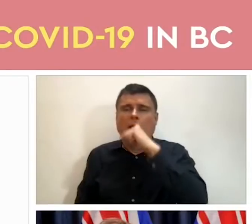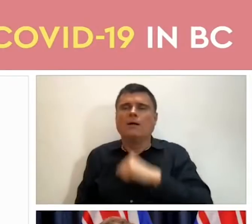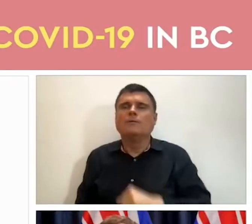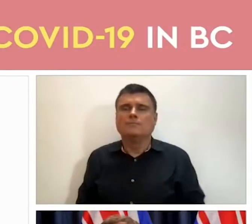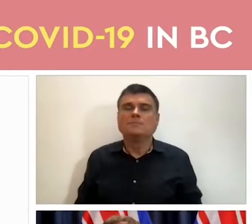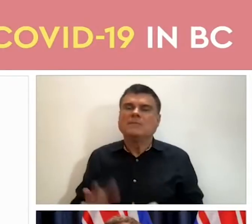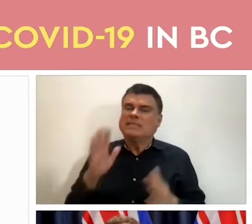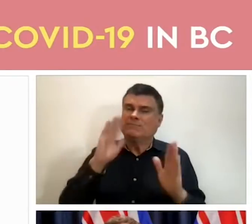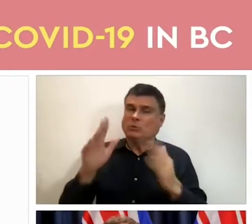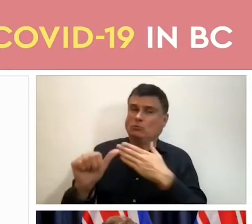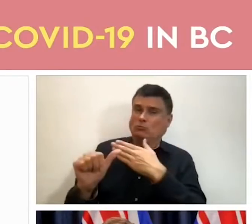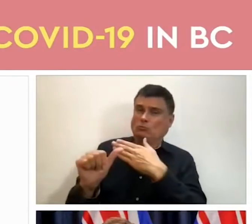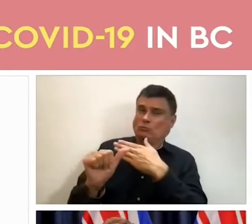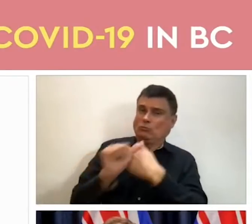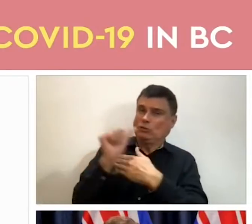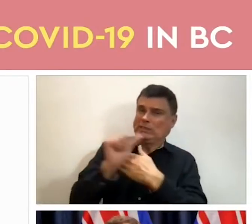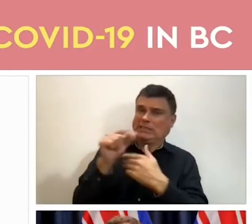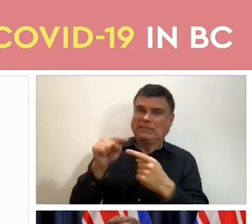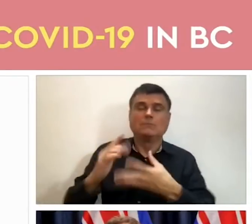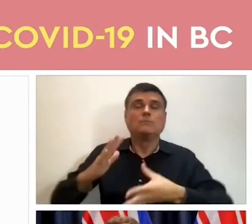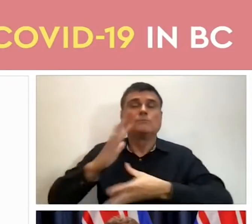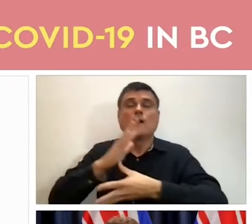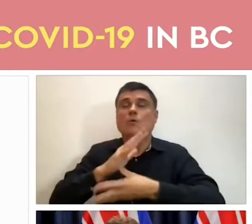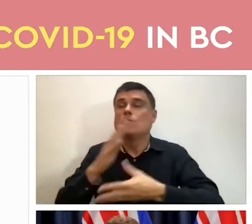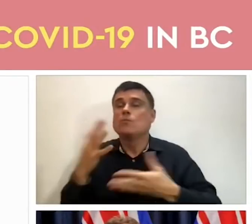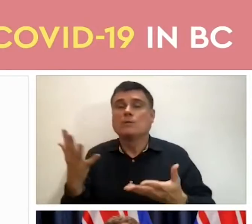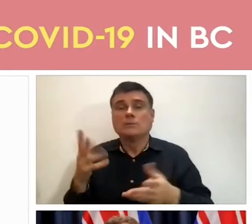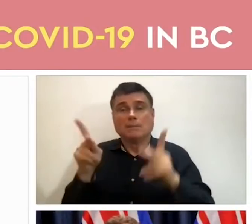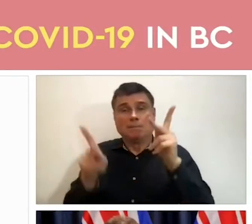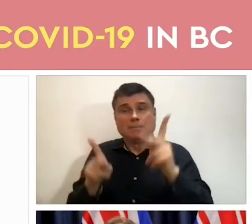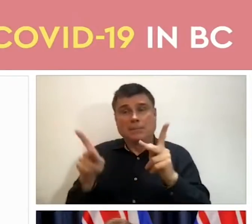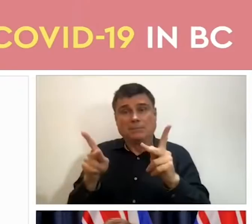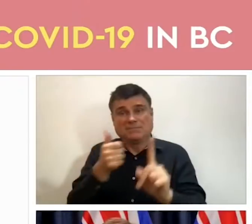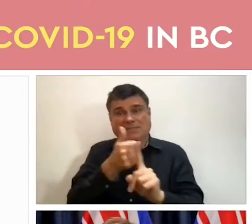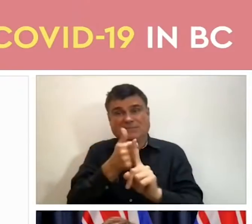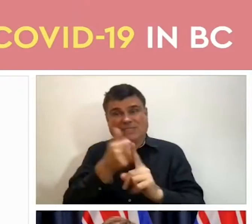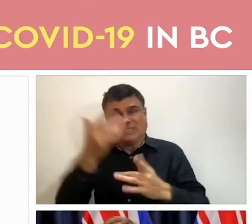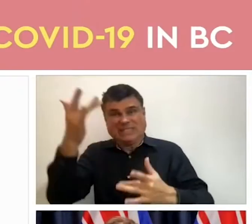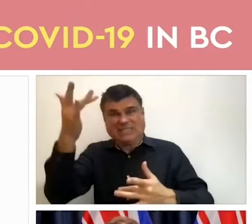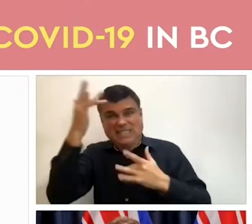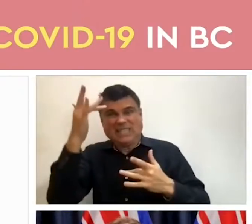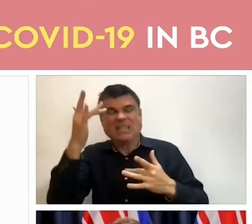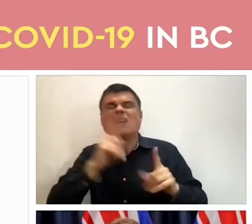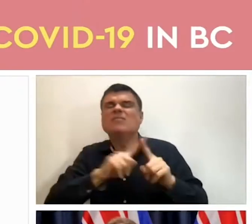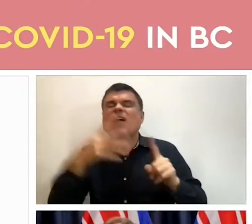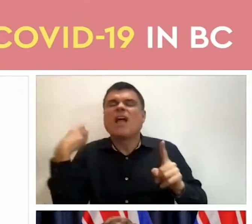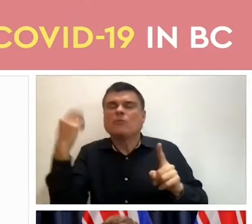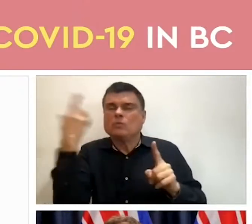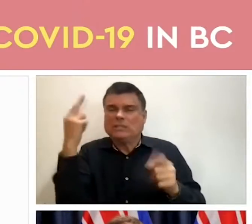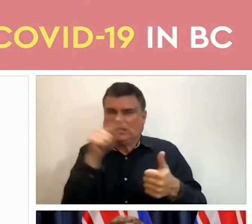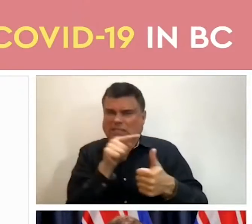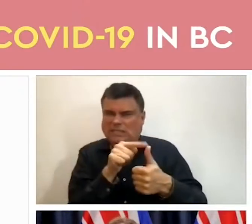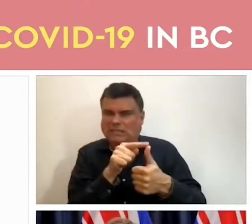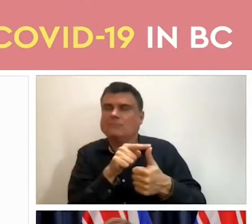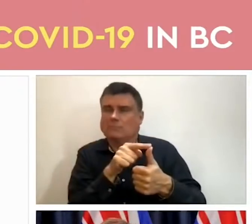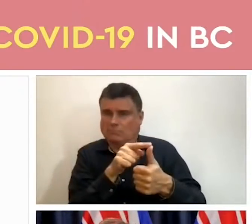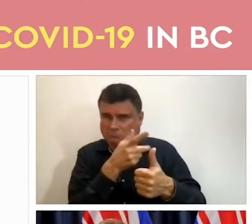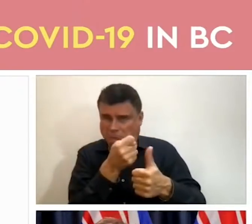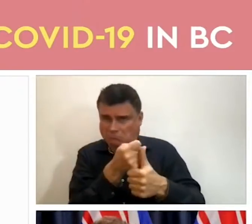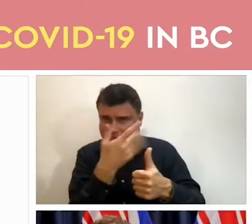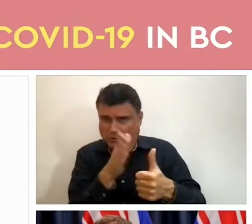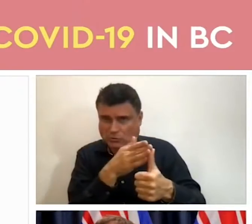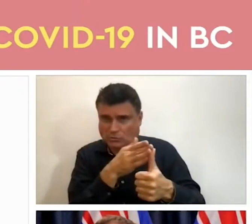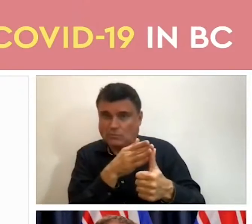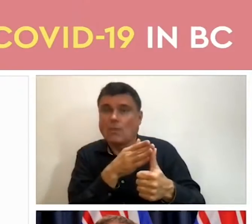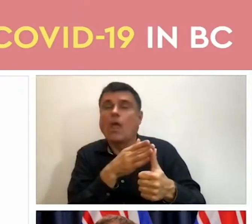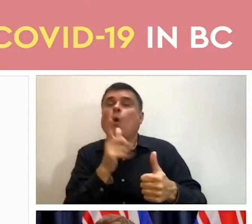given, as we said, to the clinically extremely vulnerable, to long-term care, and we've seen its positive impact there, to seniors, to Indigenous adults,